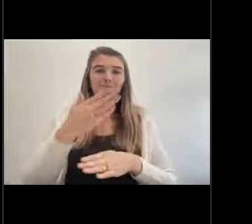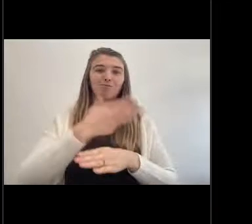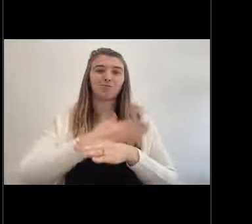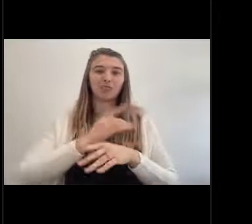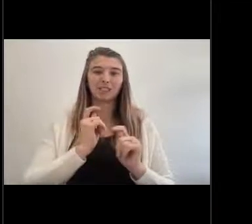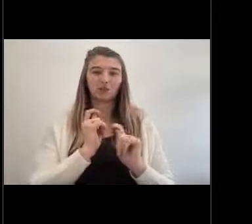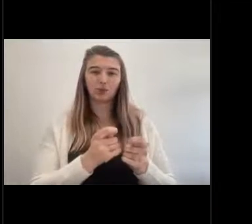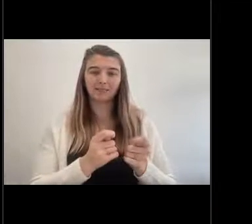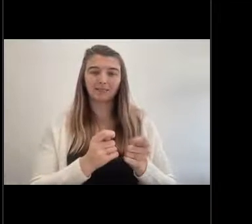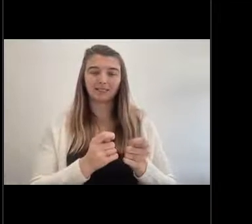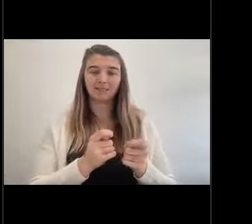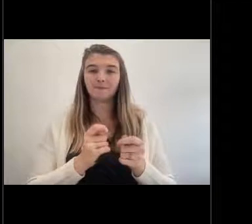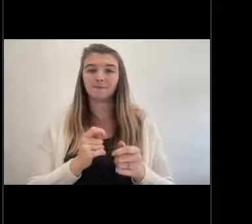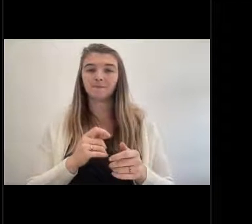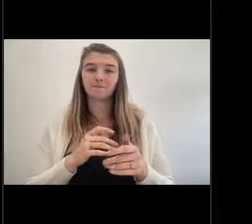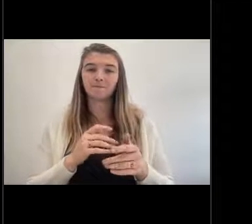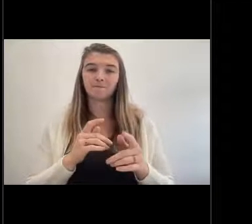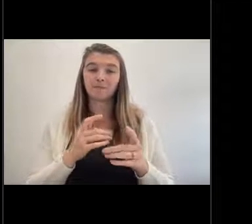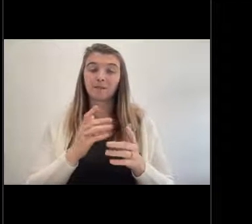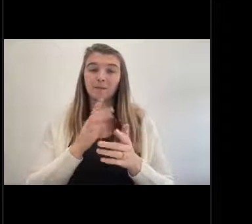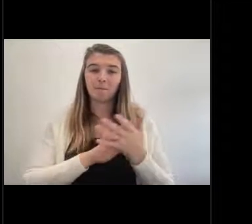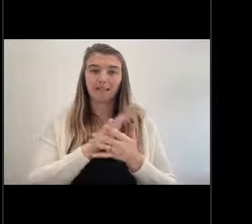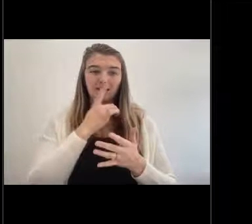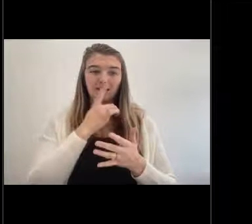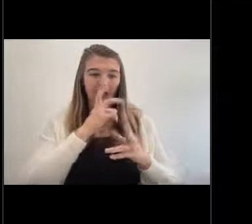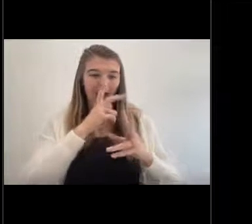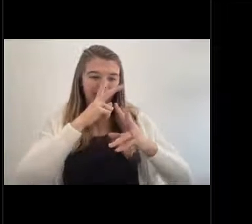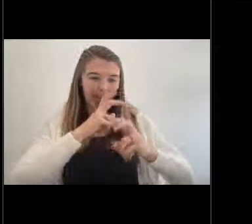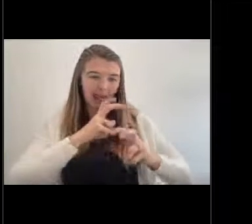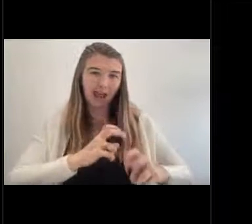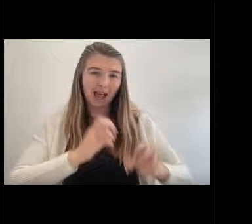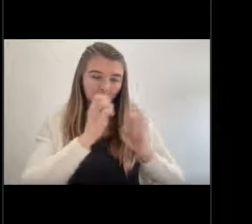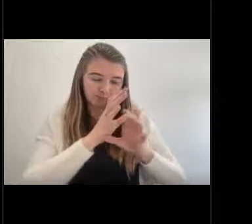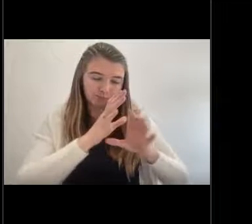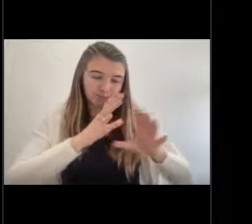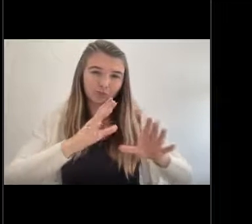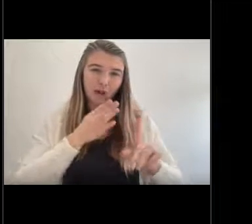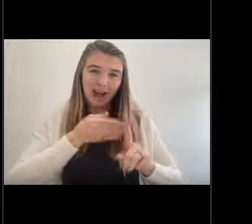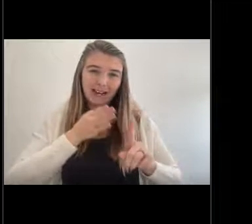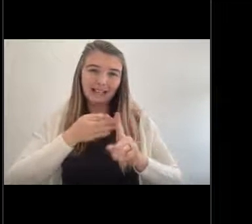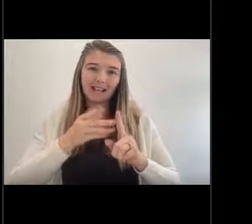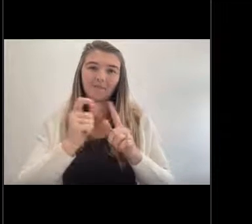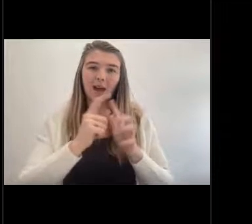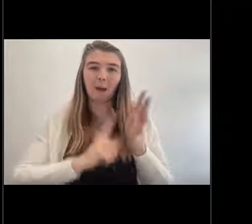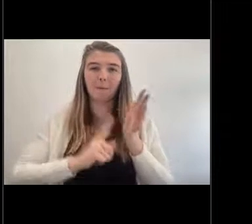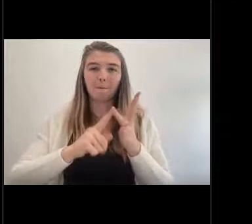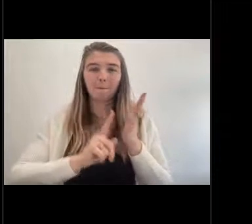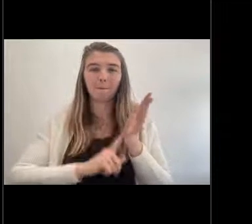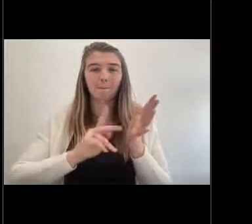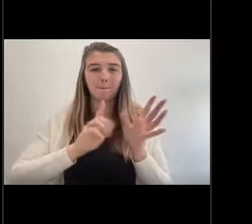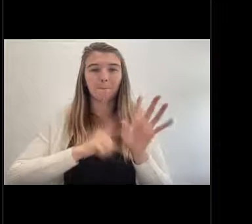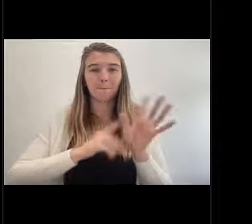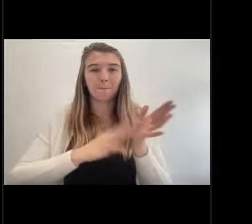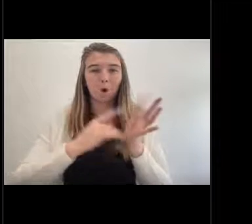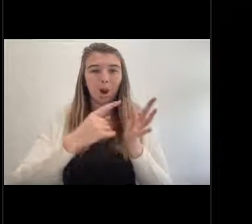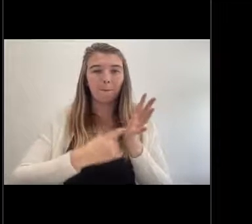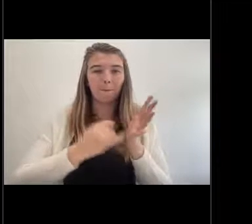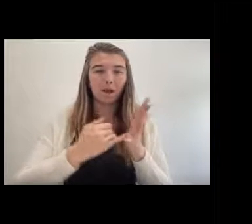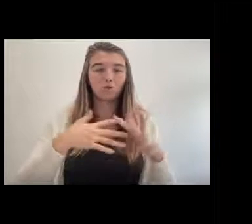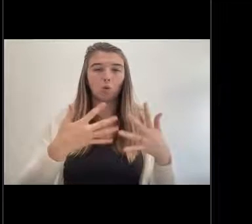in to analyze what we want, to identify the polymers, or to count the particles, or to know the mass.